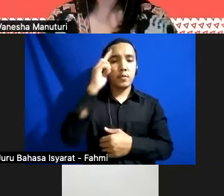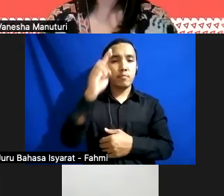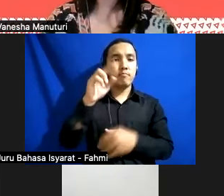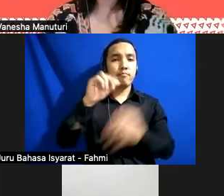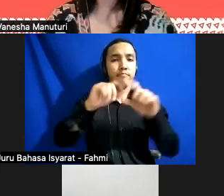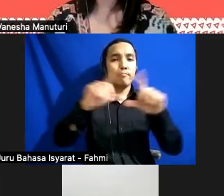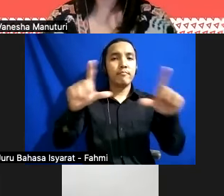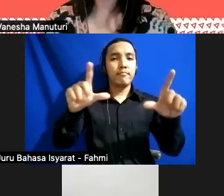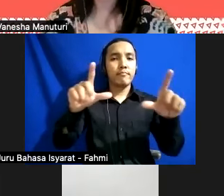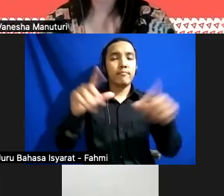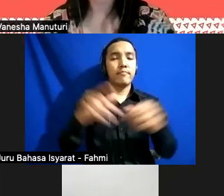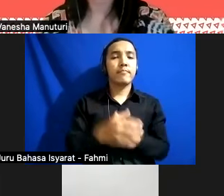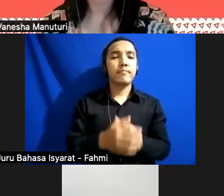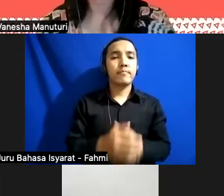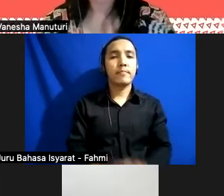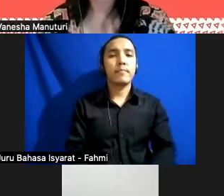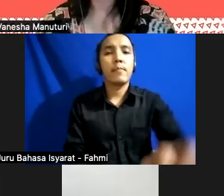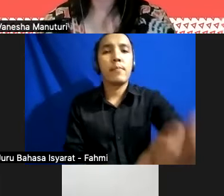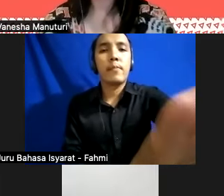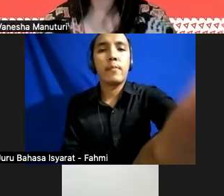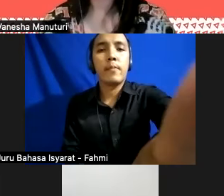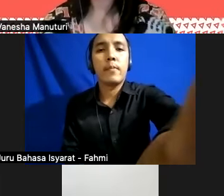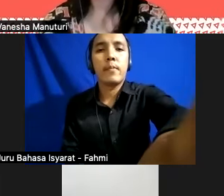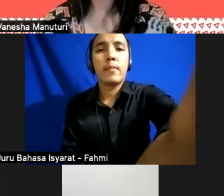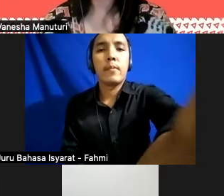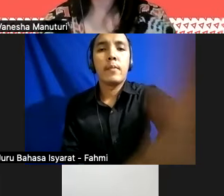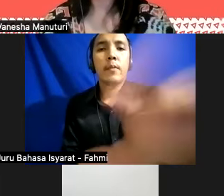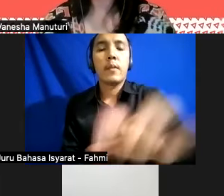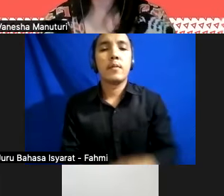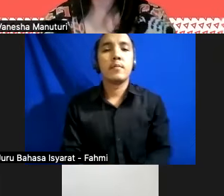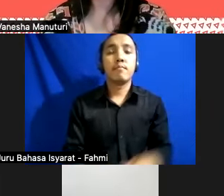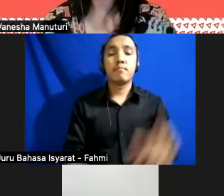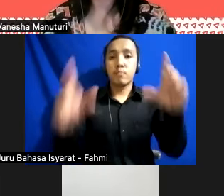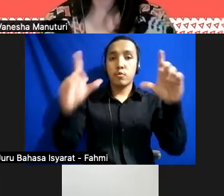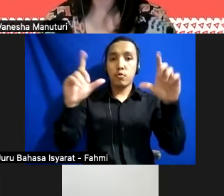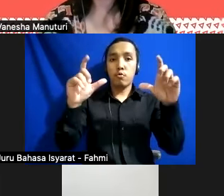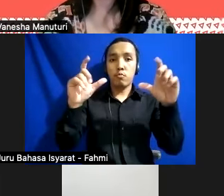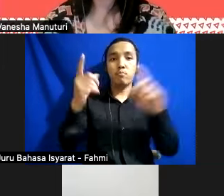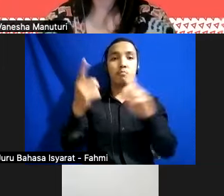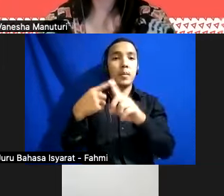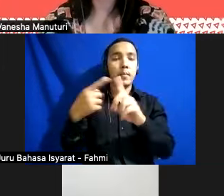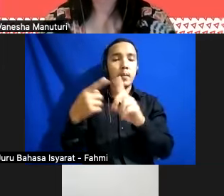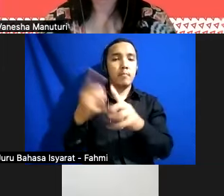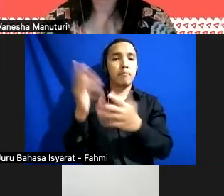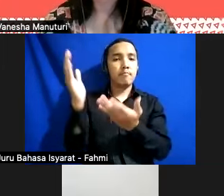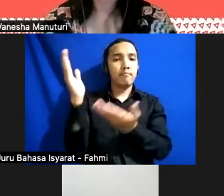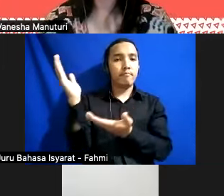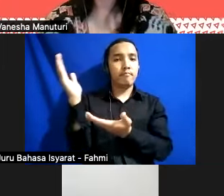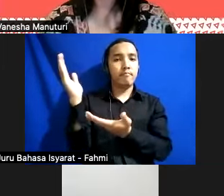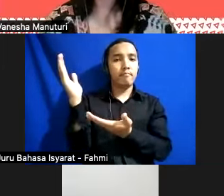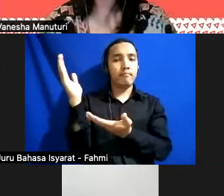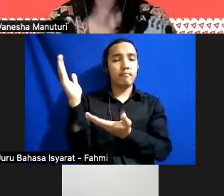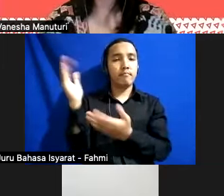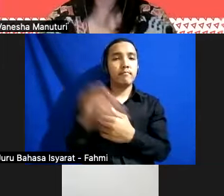the photo here. Okay, right. So in this first picture, we can